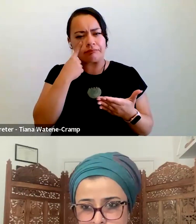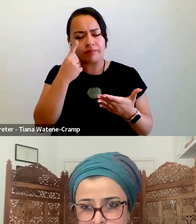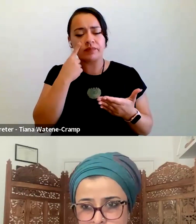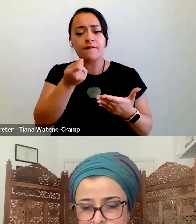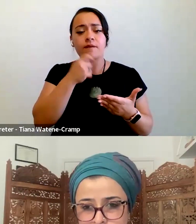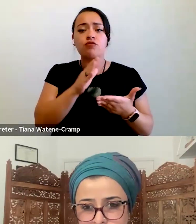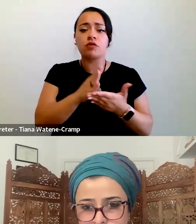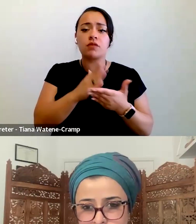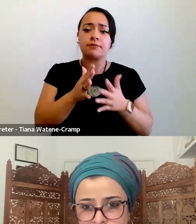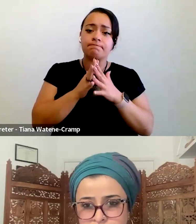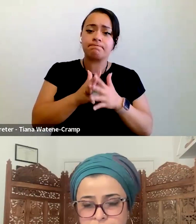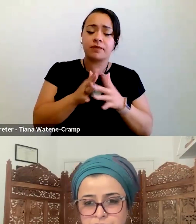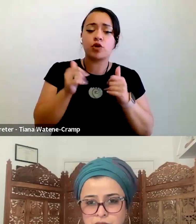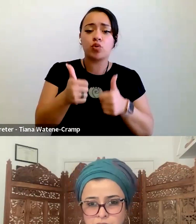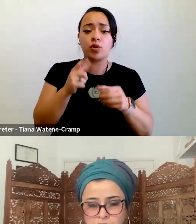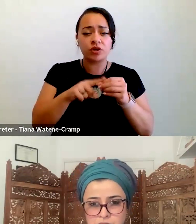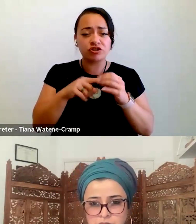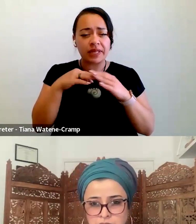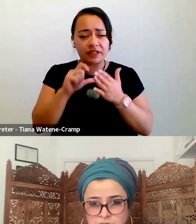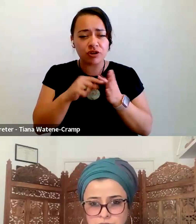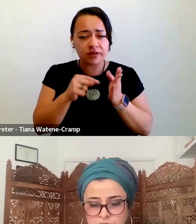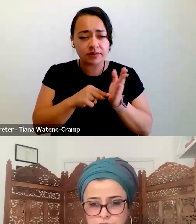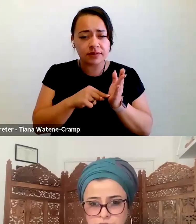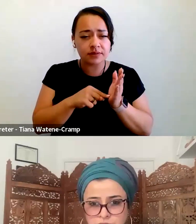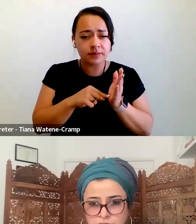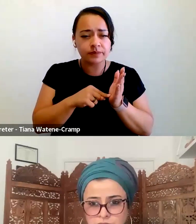good questions in the chat.